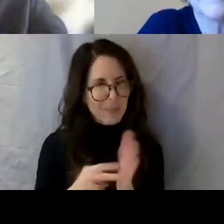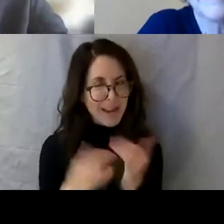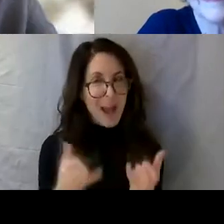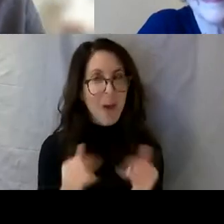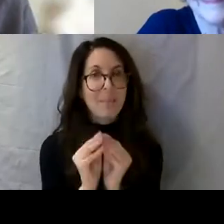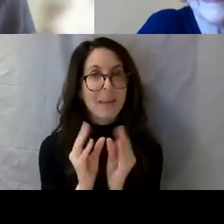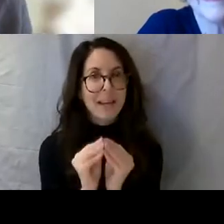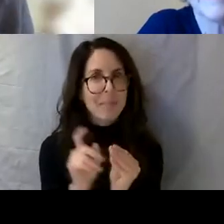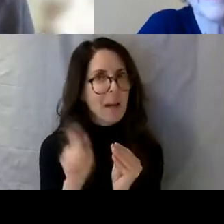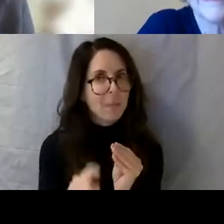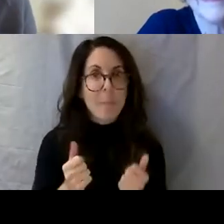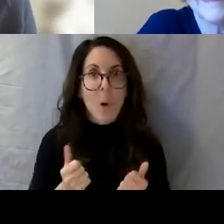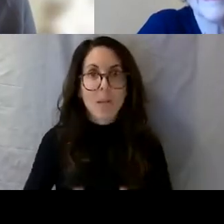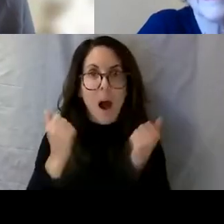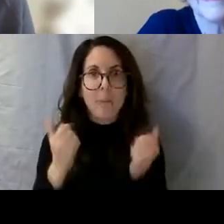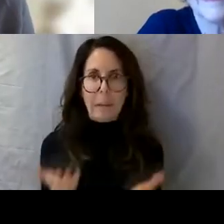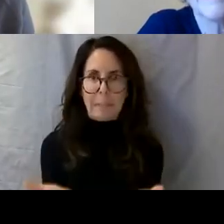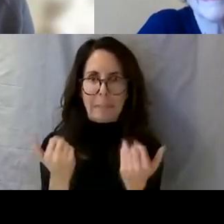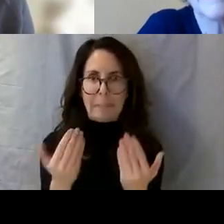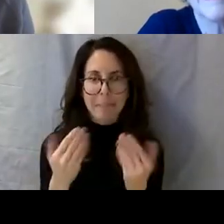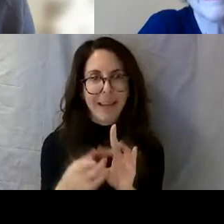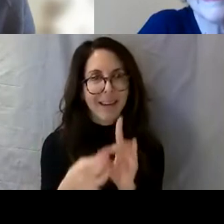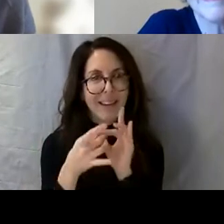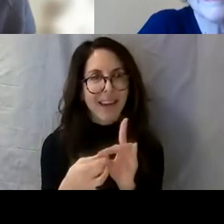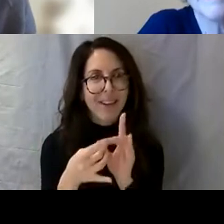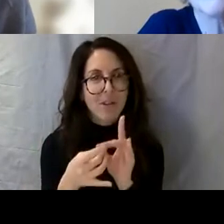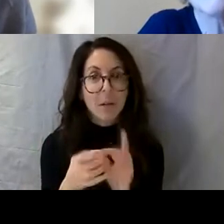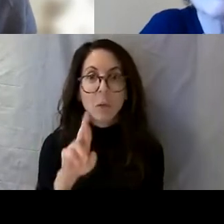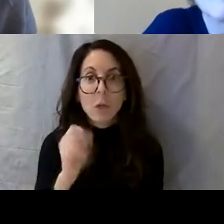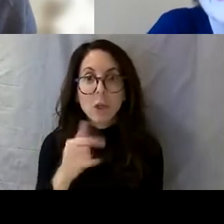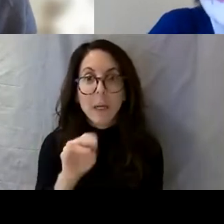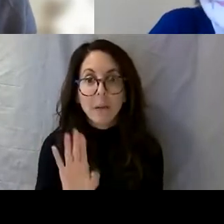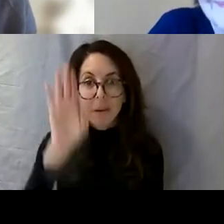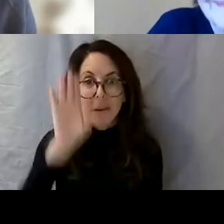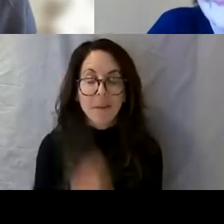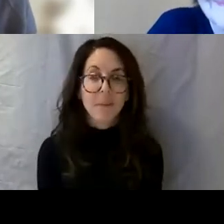live space to keep these people engaged. Regine?